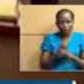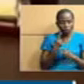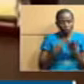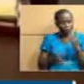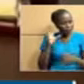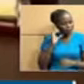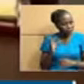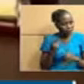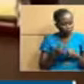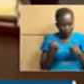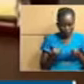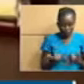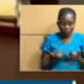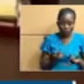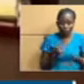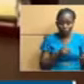having in studio at the moment.